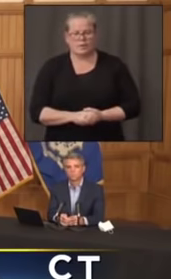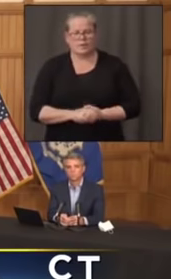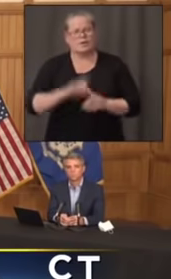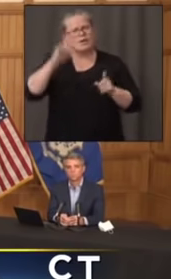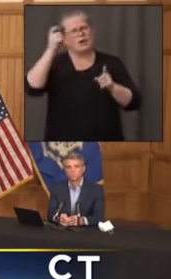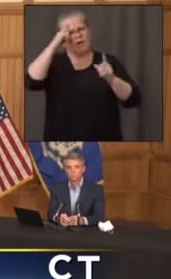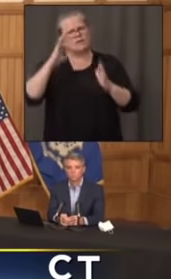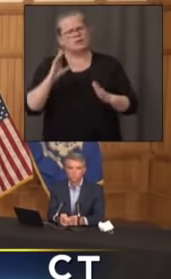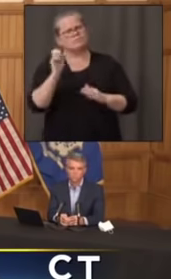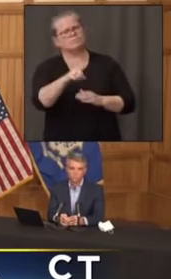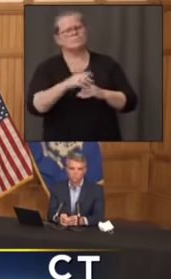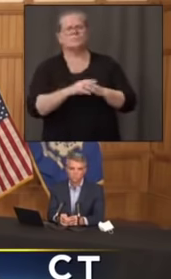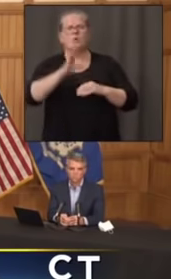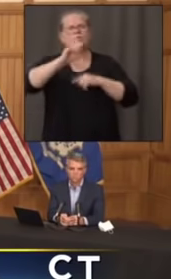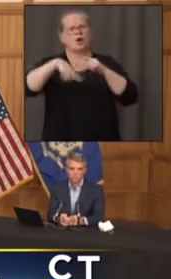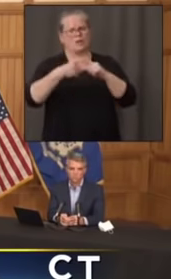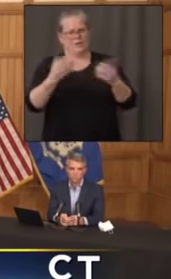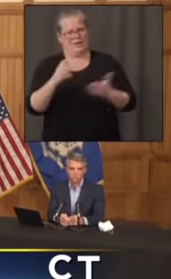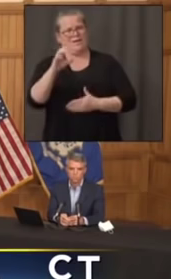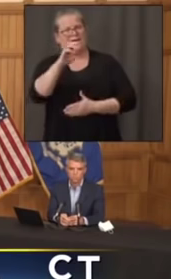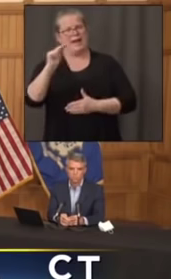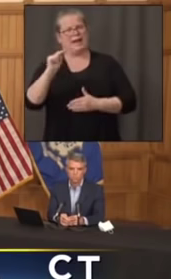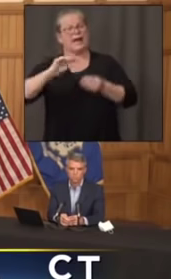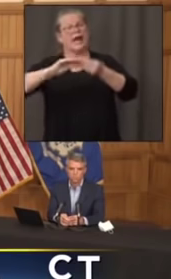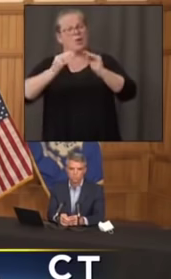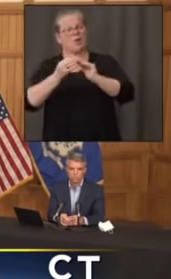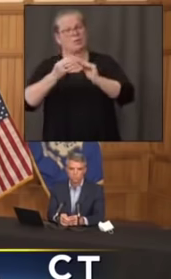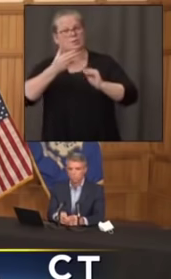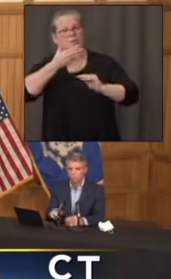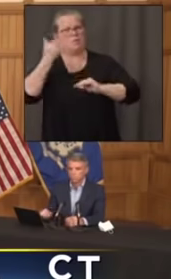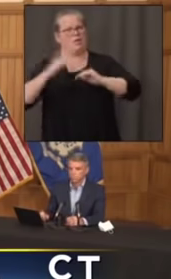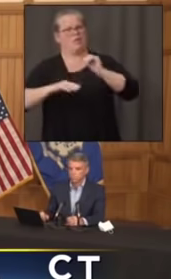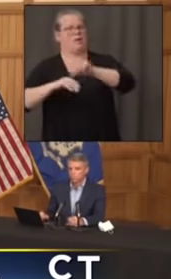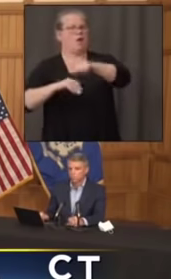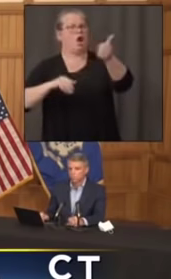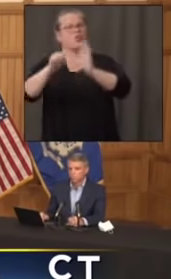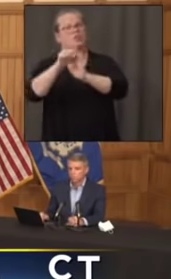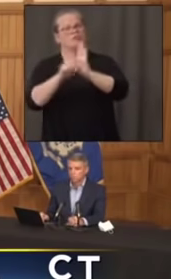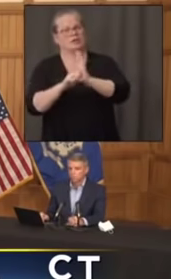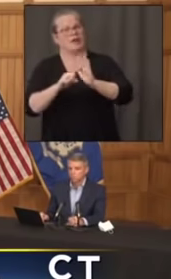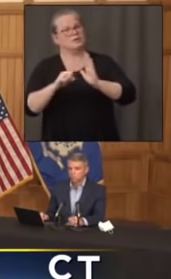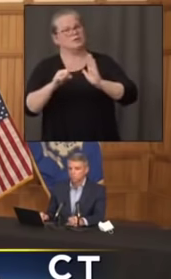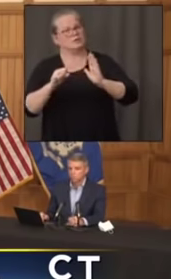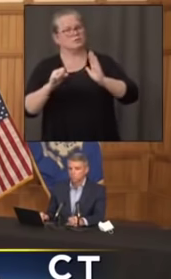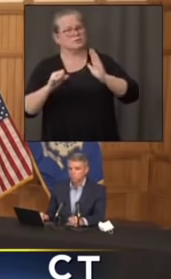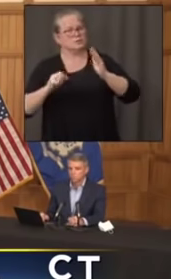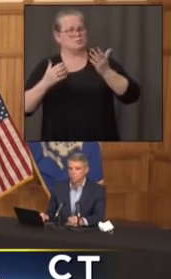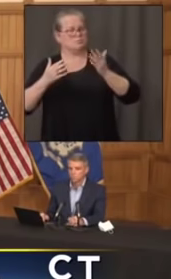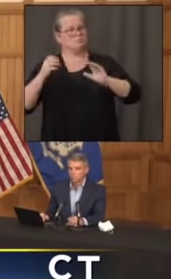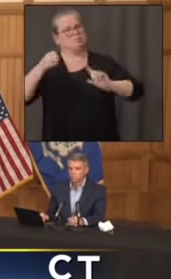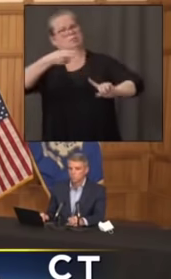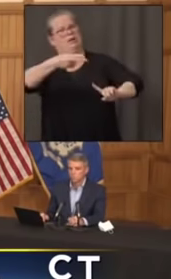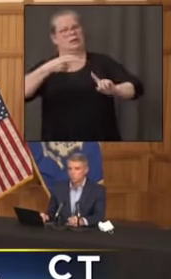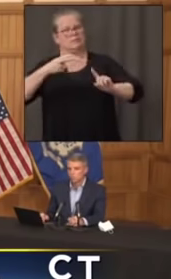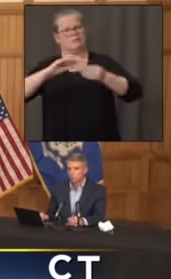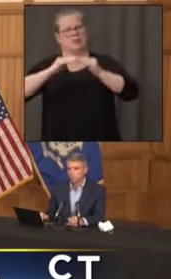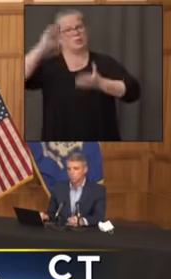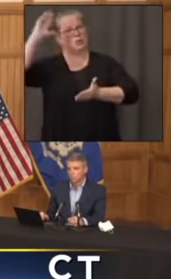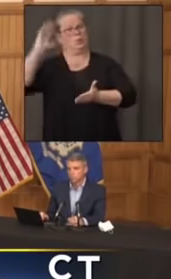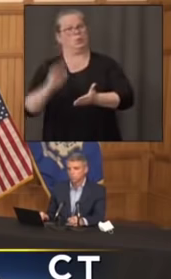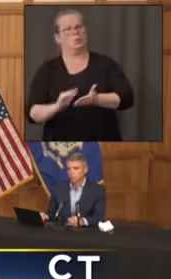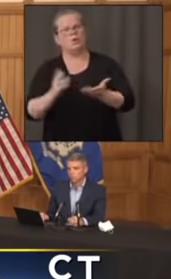states, can you point to kind of some specific things that you think Connecticut is doing that is not happening in states where cases are